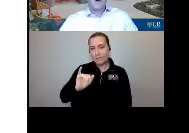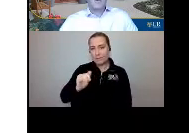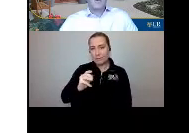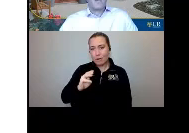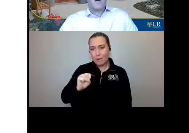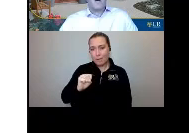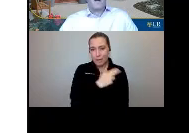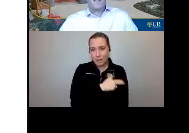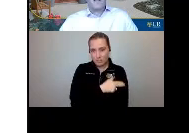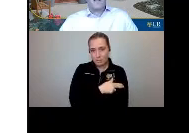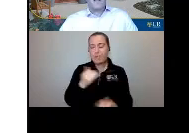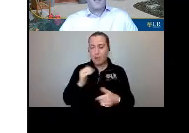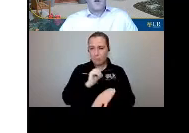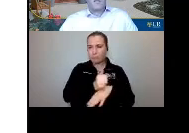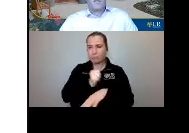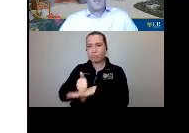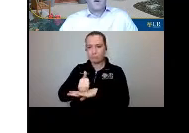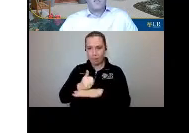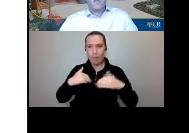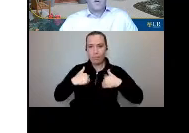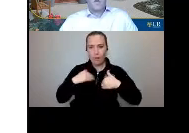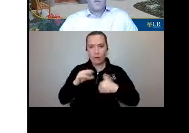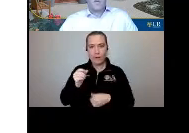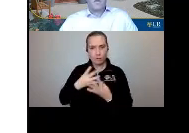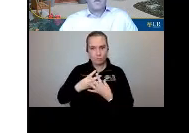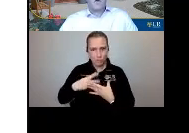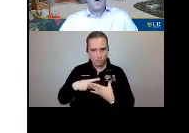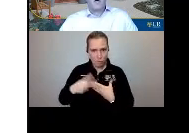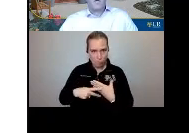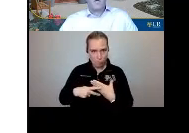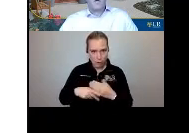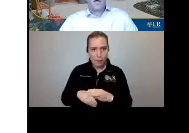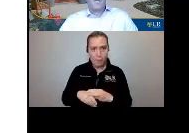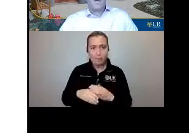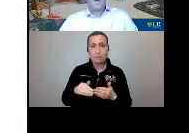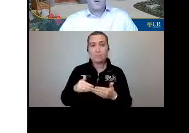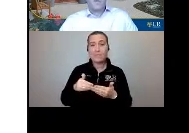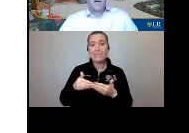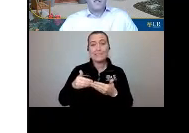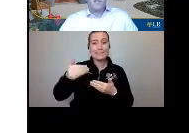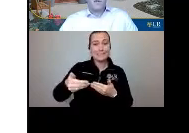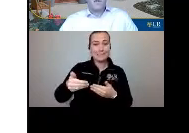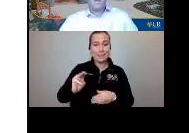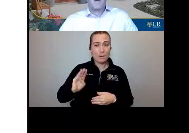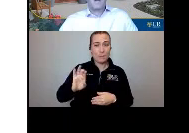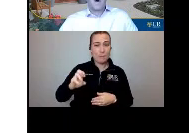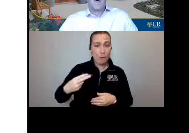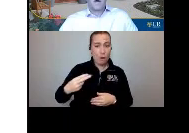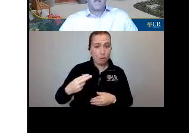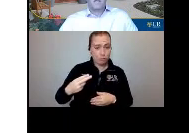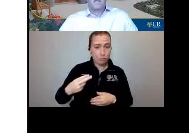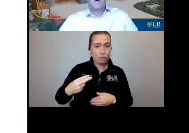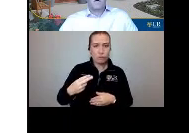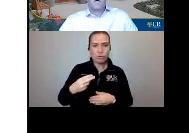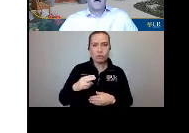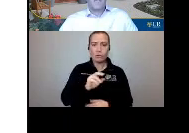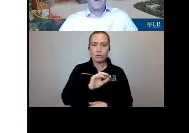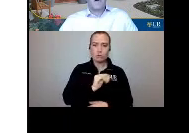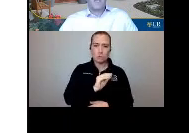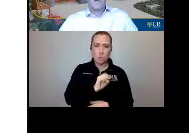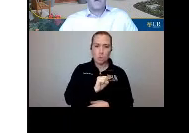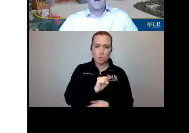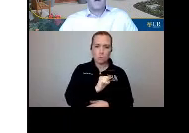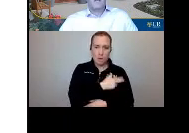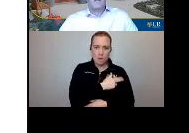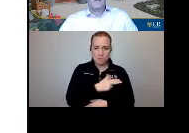University of Rochester. And in approximately March 2022, we will have a Jones Hospital as well as Auburn Hospital going live with